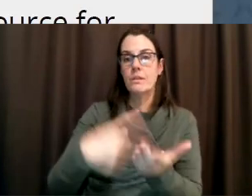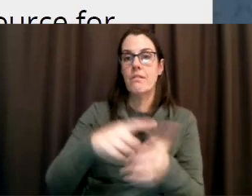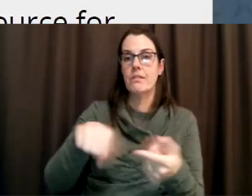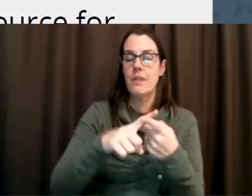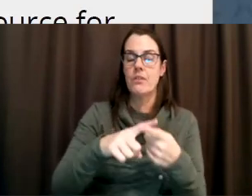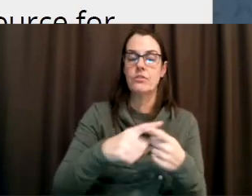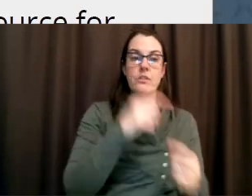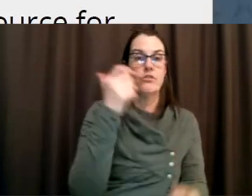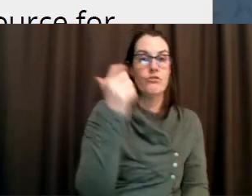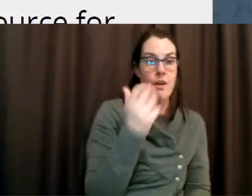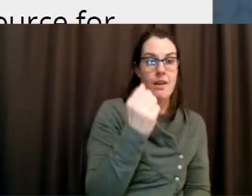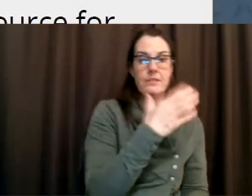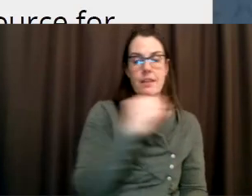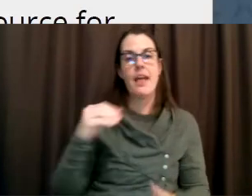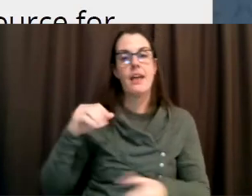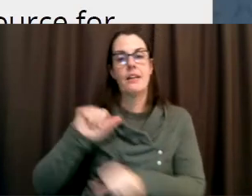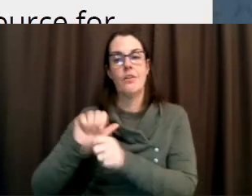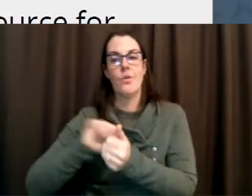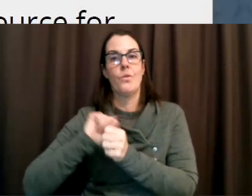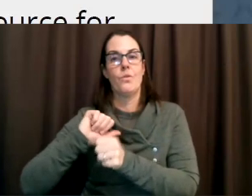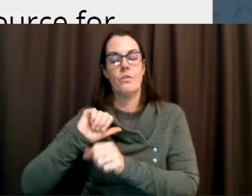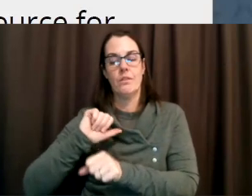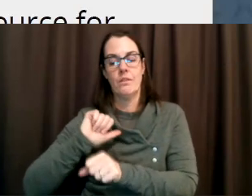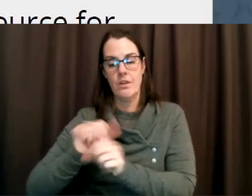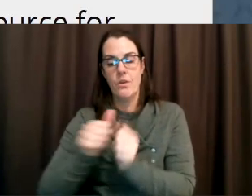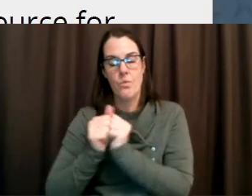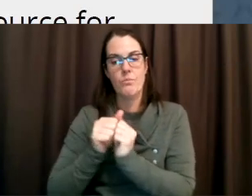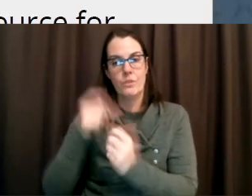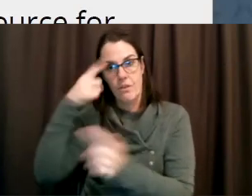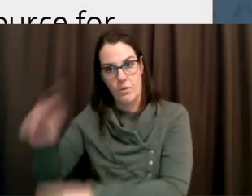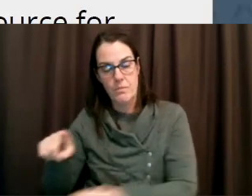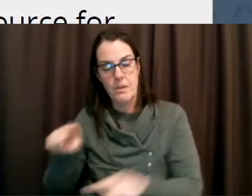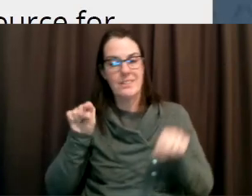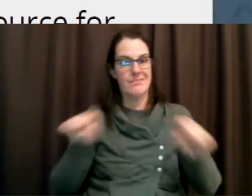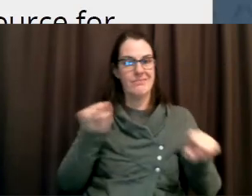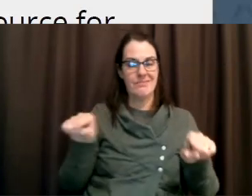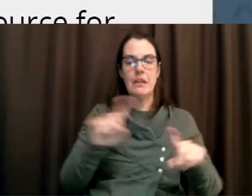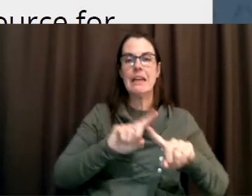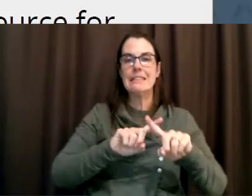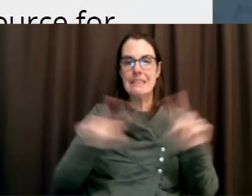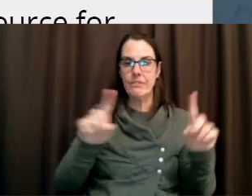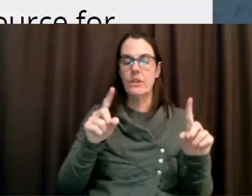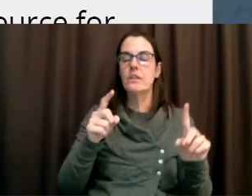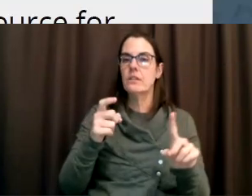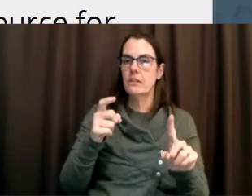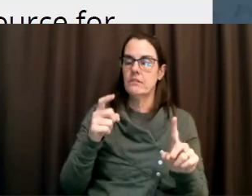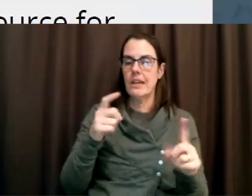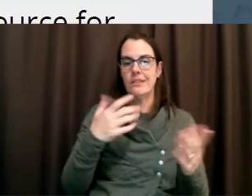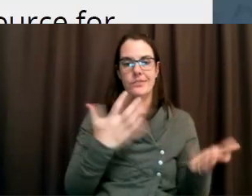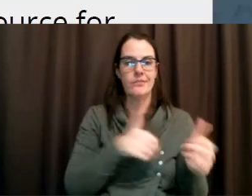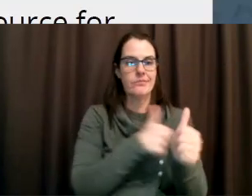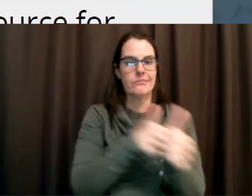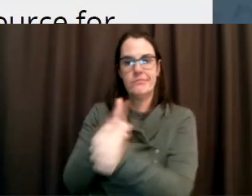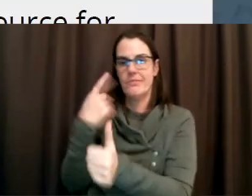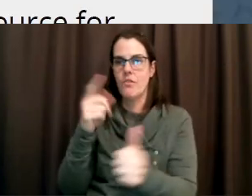agreements a bit. So, those might entail different levels of involvement from the awarding agency, and certain agencies